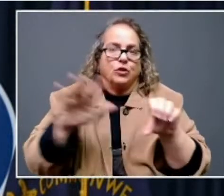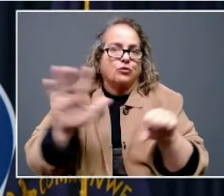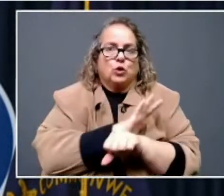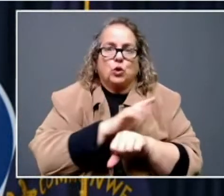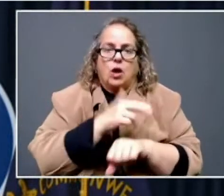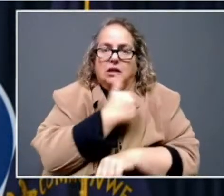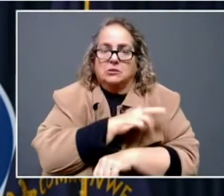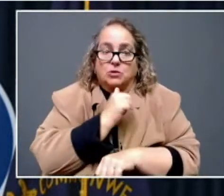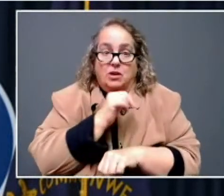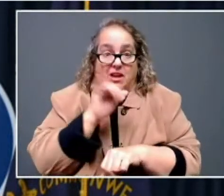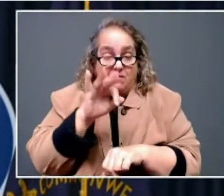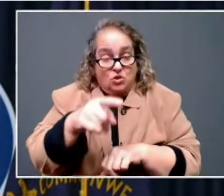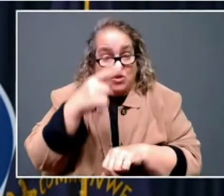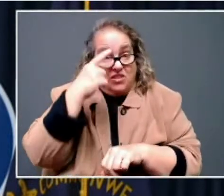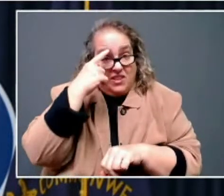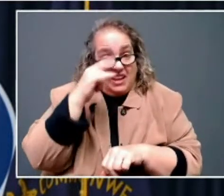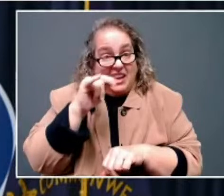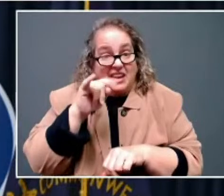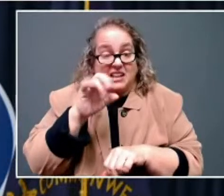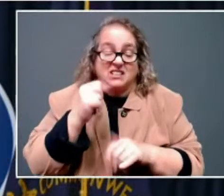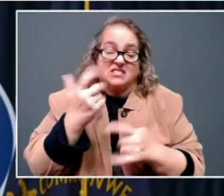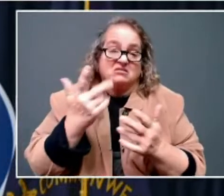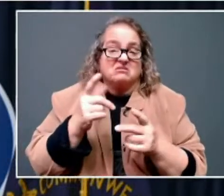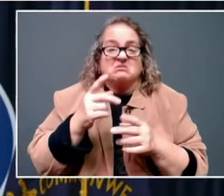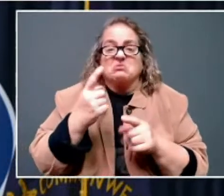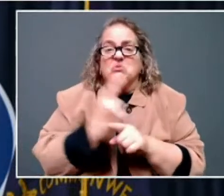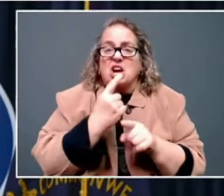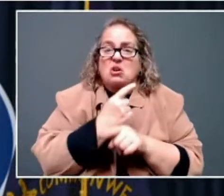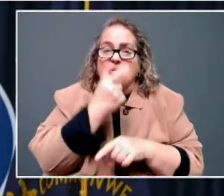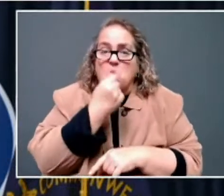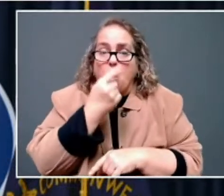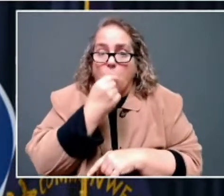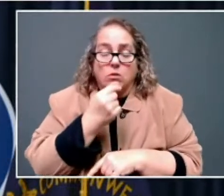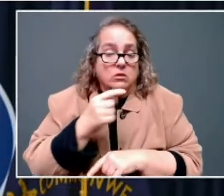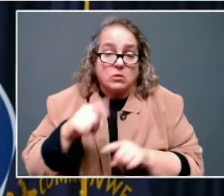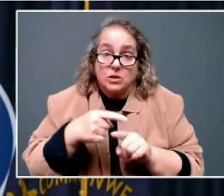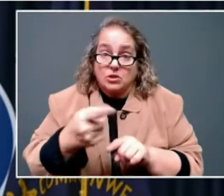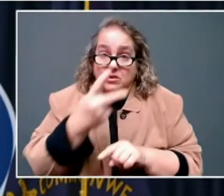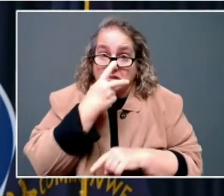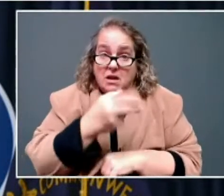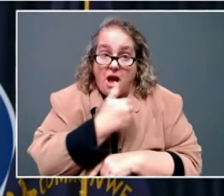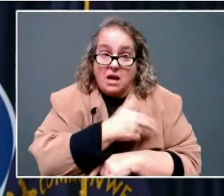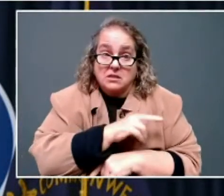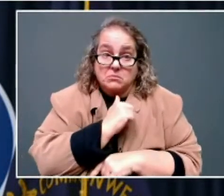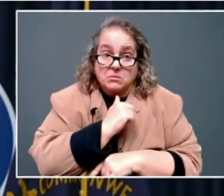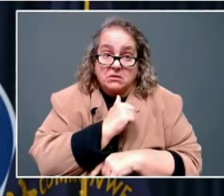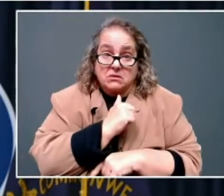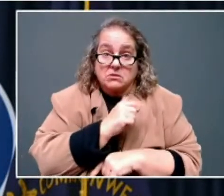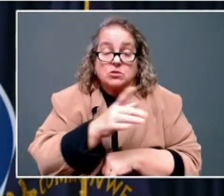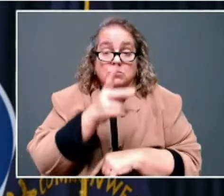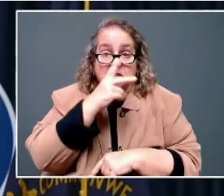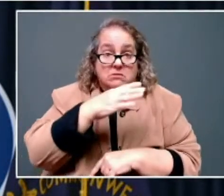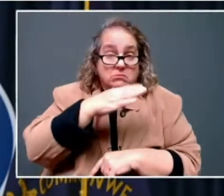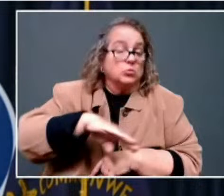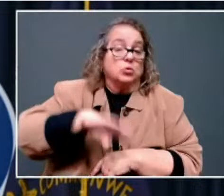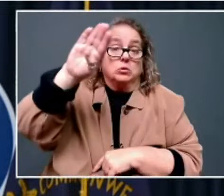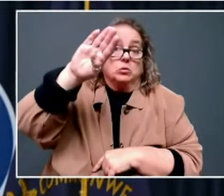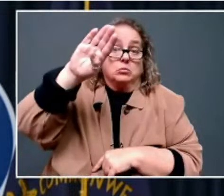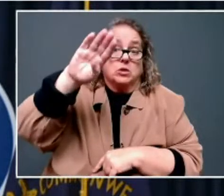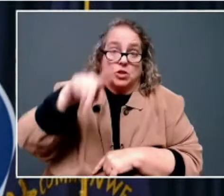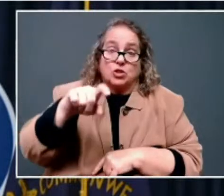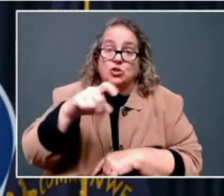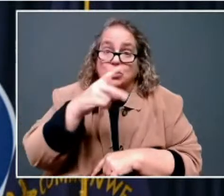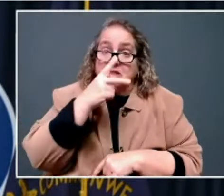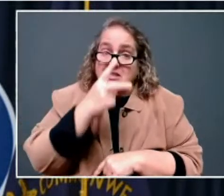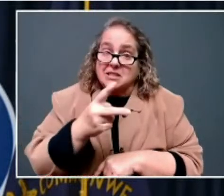you the growth in hospitalizations and how the line is almost going straight up, it should tell you that if we don't take this